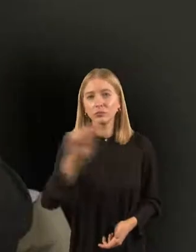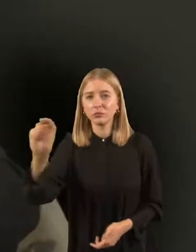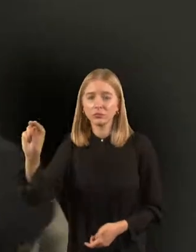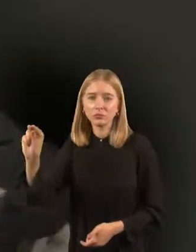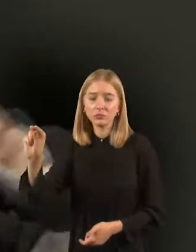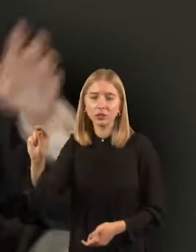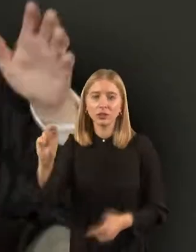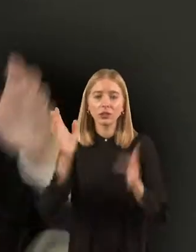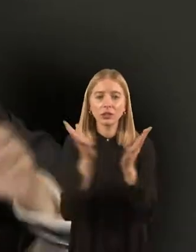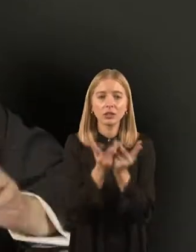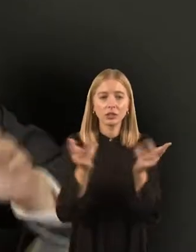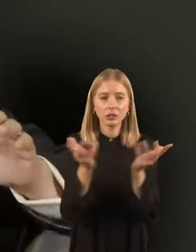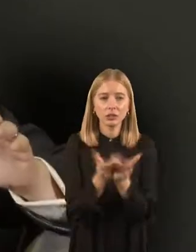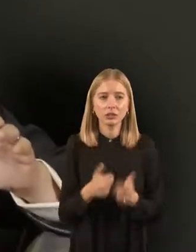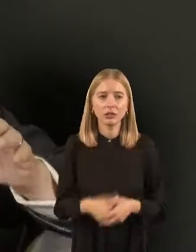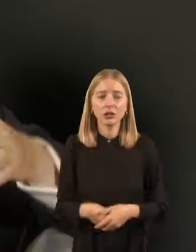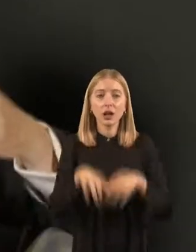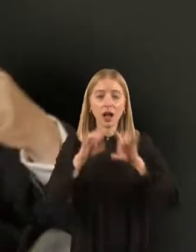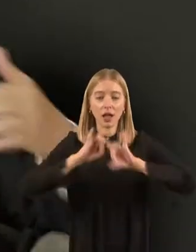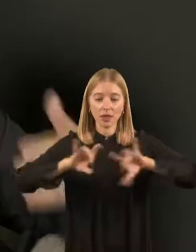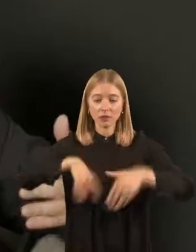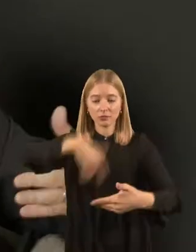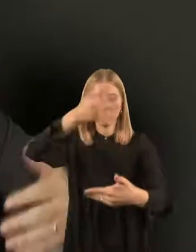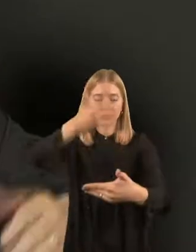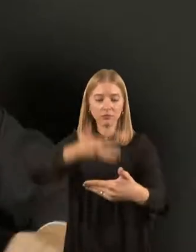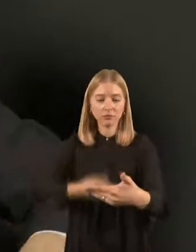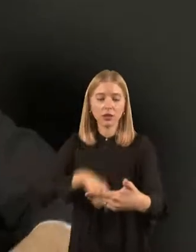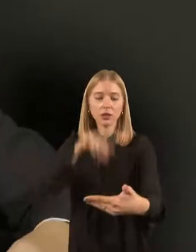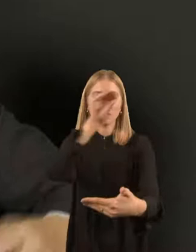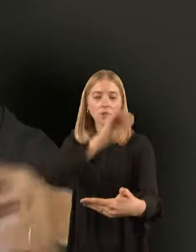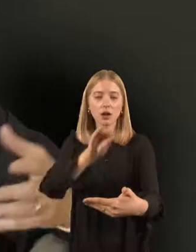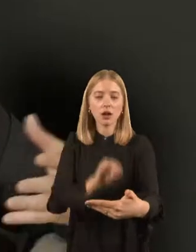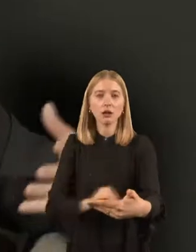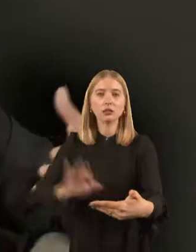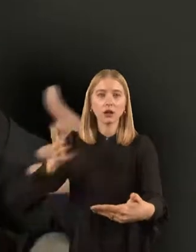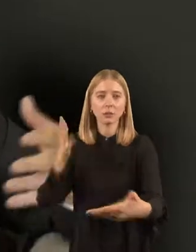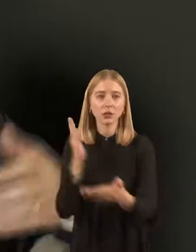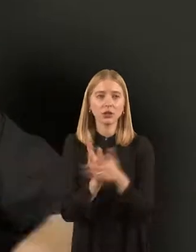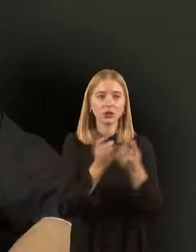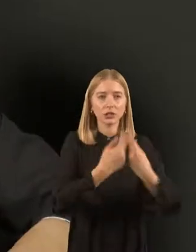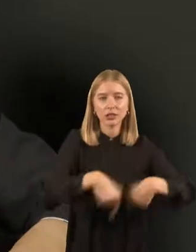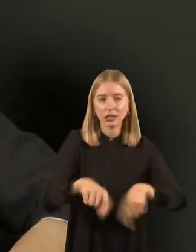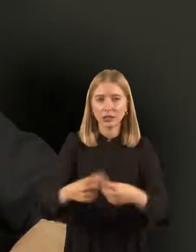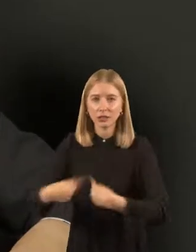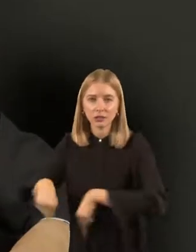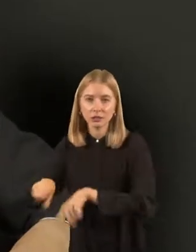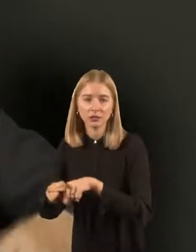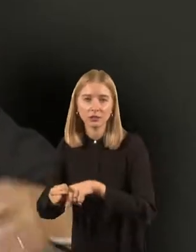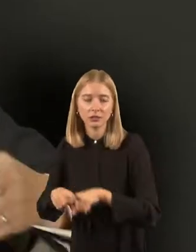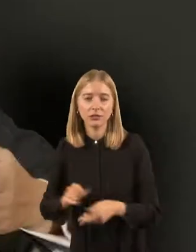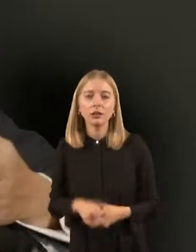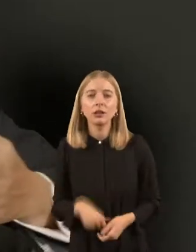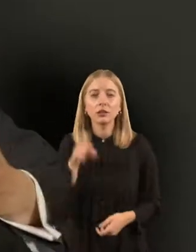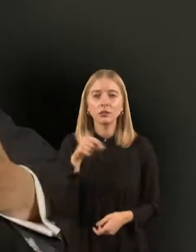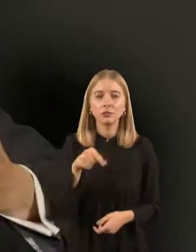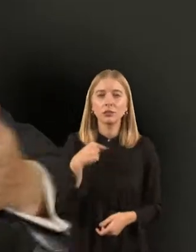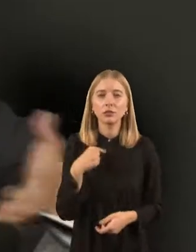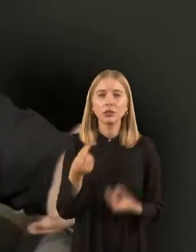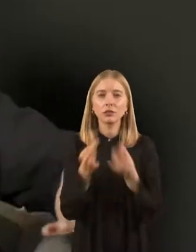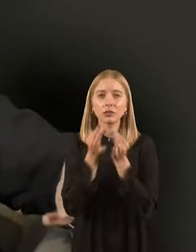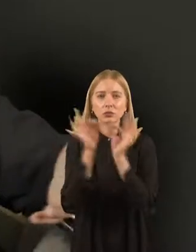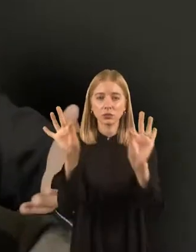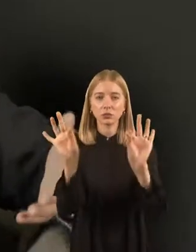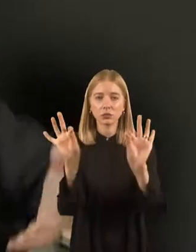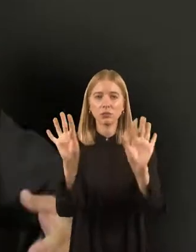several chapters, but we are proposing these taxes because diesel cars are